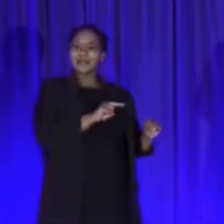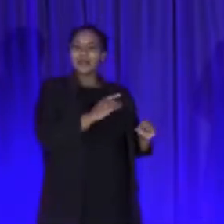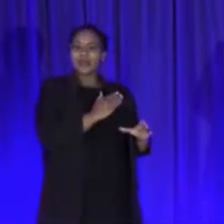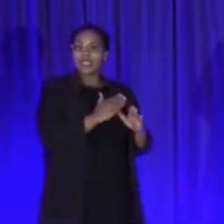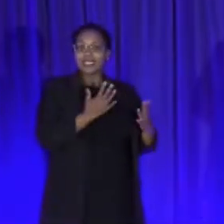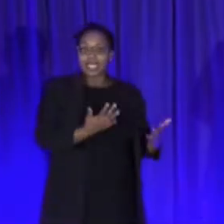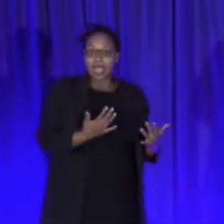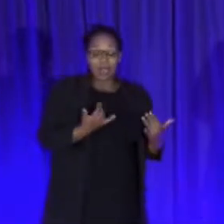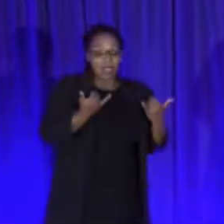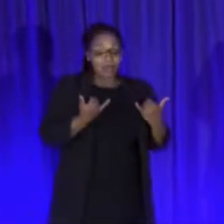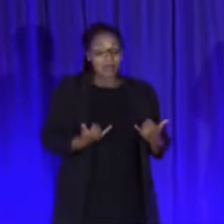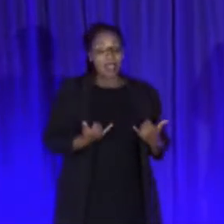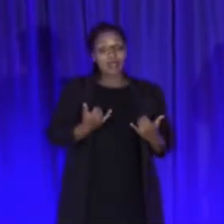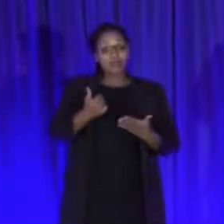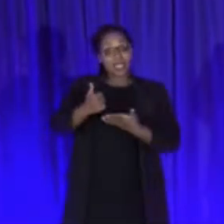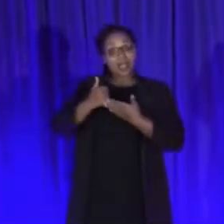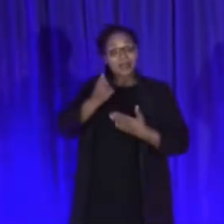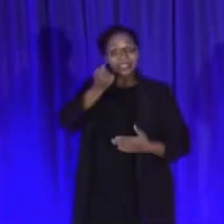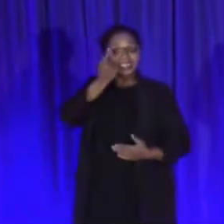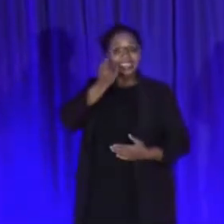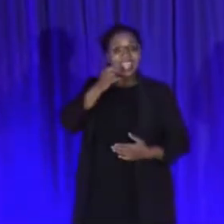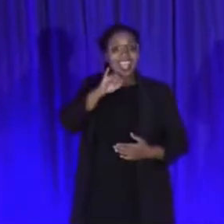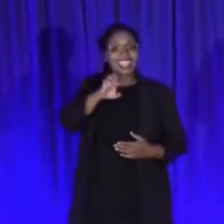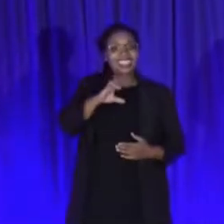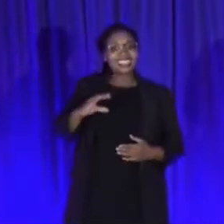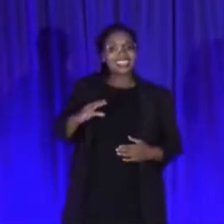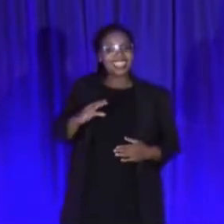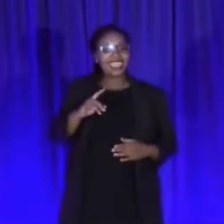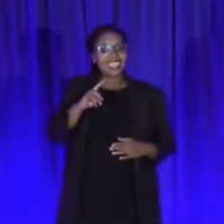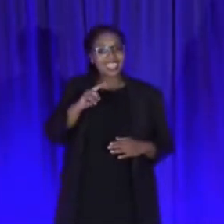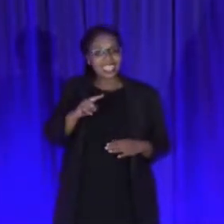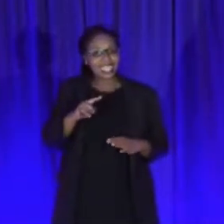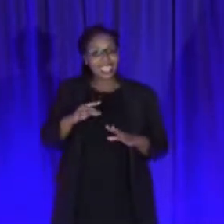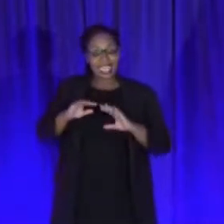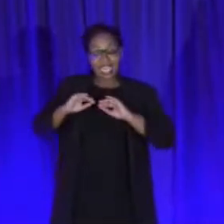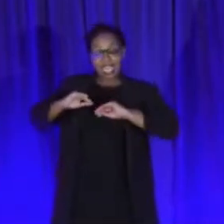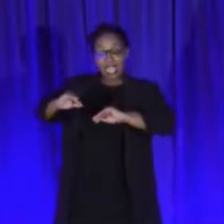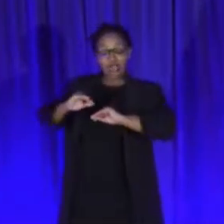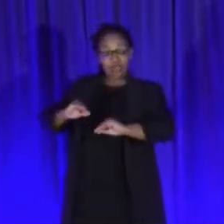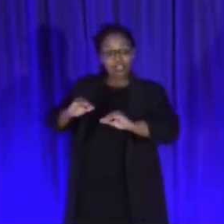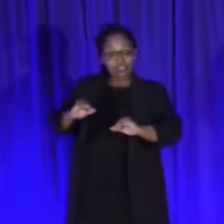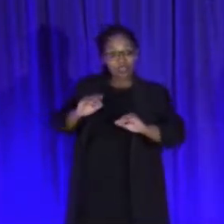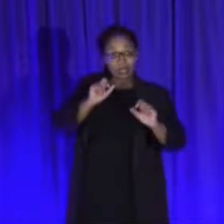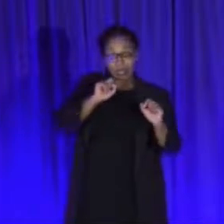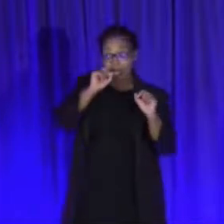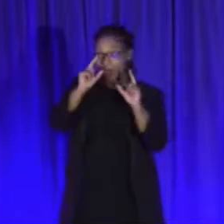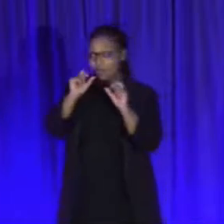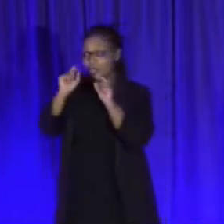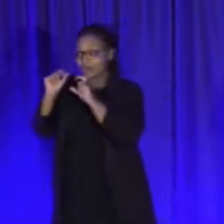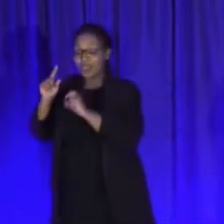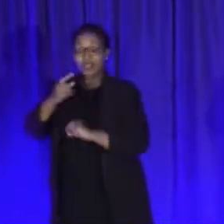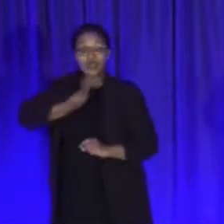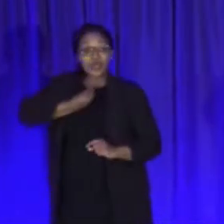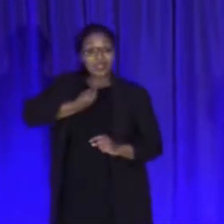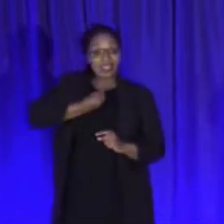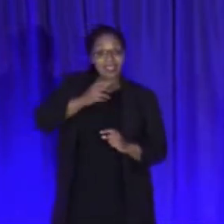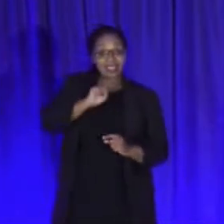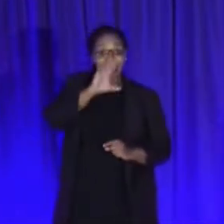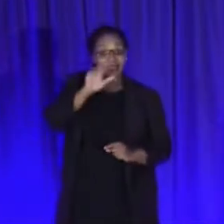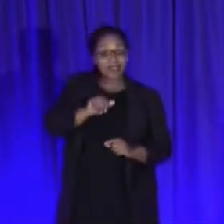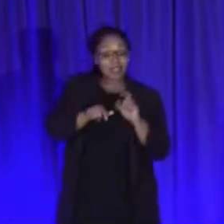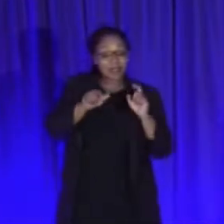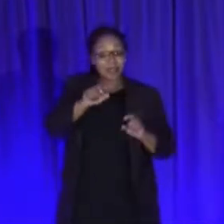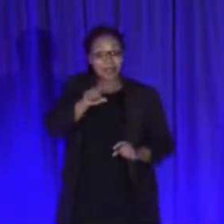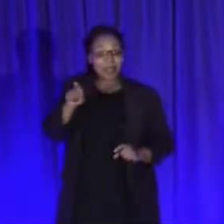us understand how the IEC is taking the education and awareness to young South Africans, but not just young South